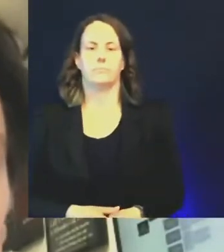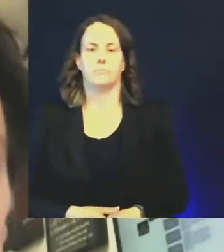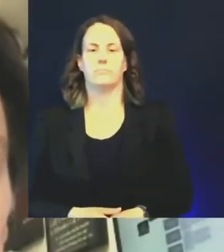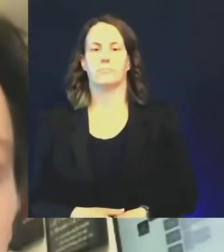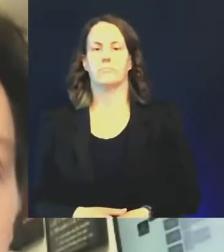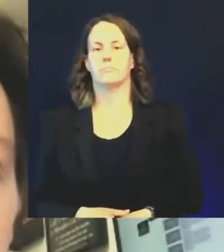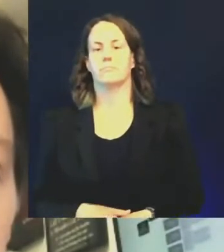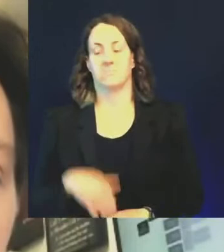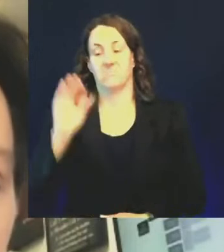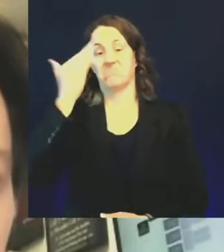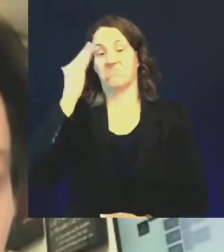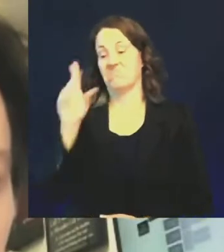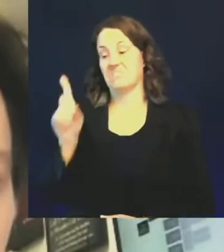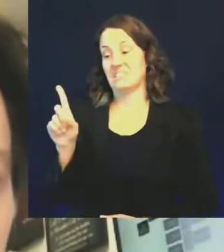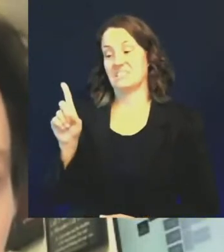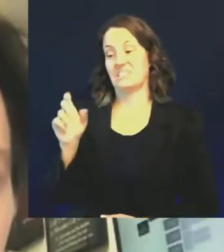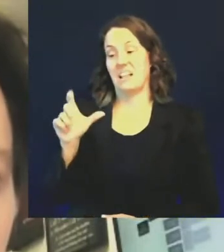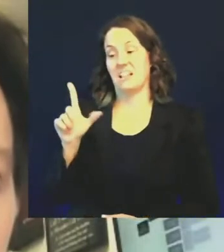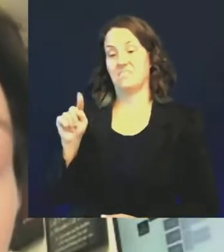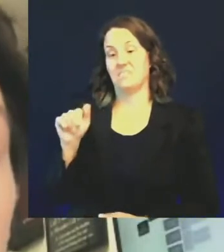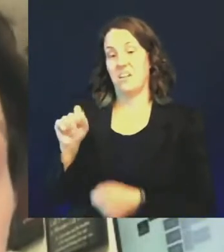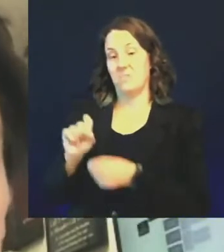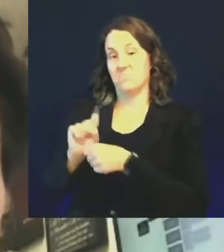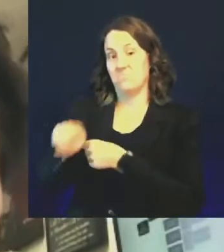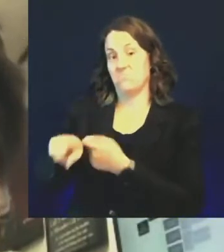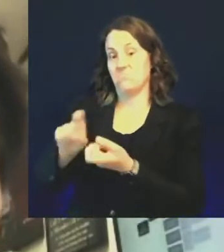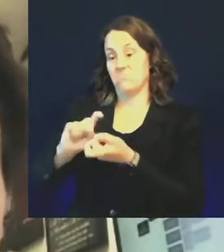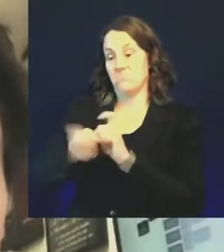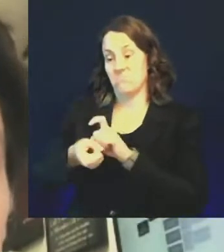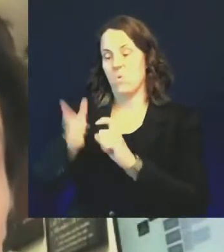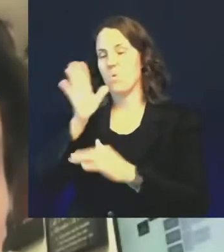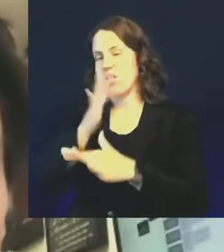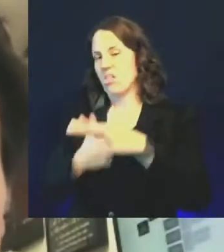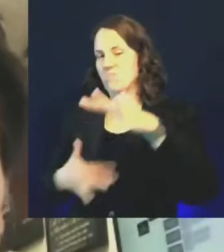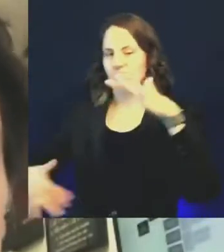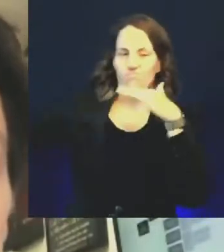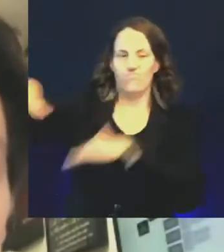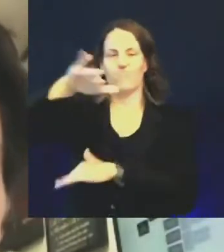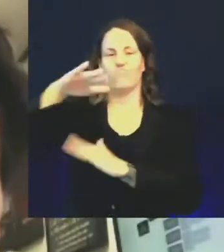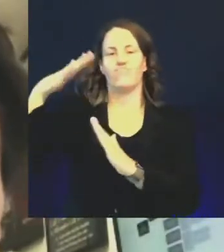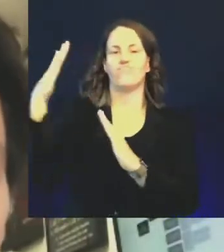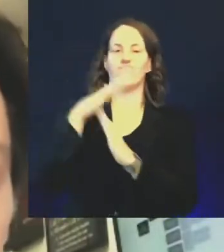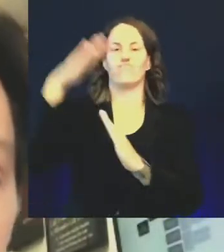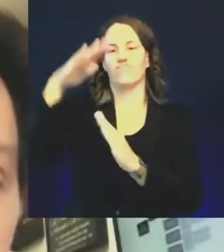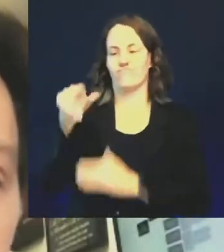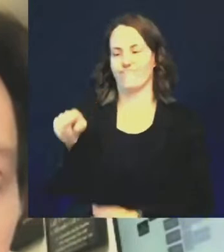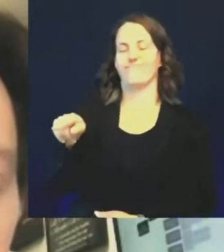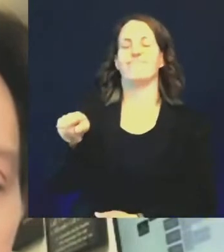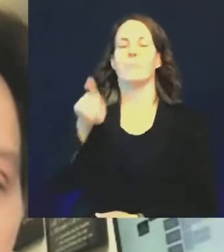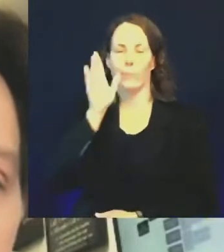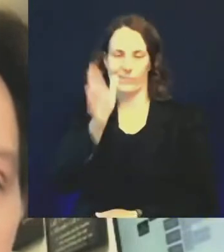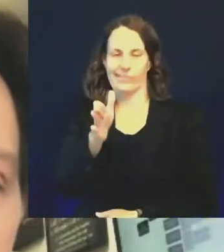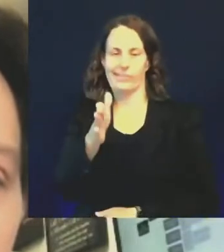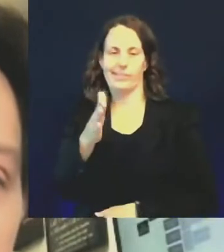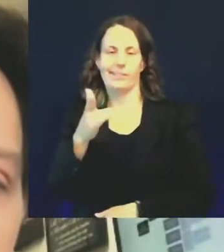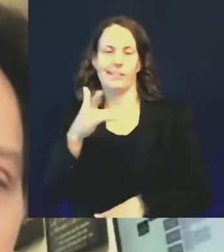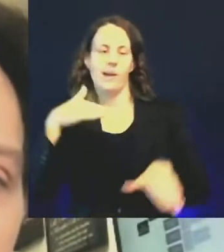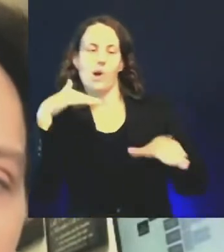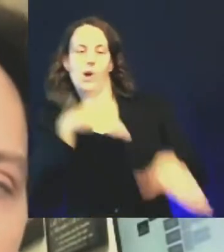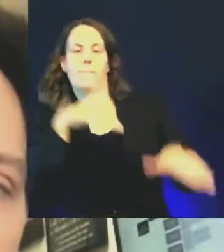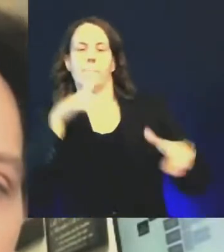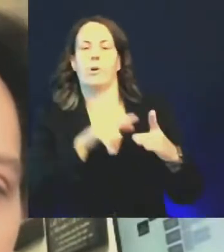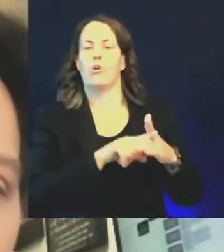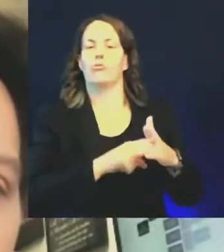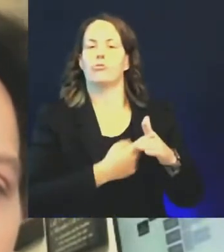going to be attributable to, or most new cases, the majority of new cases are going to be attributable to the Delta